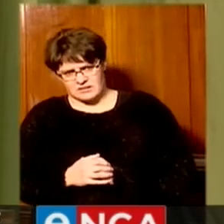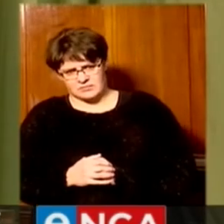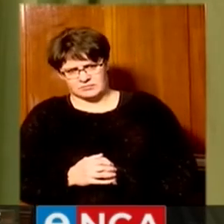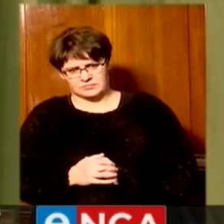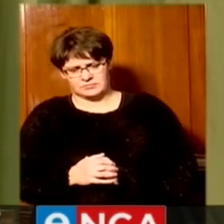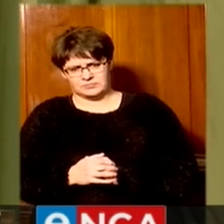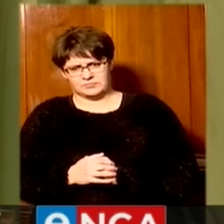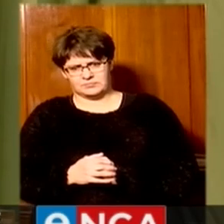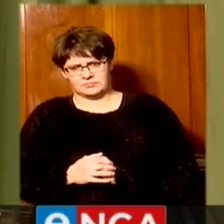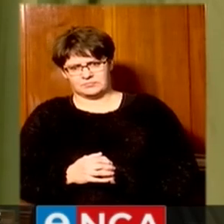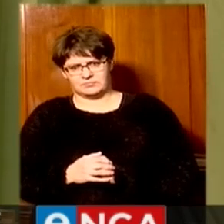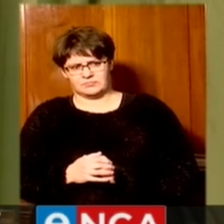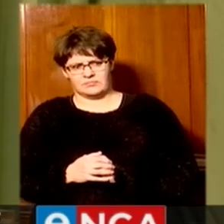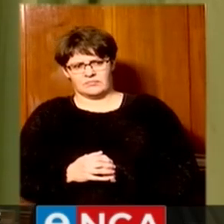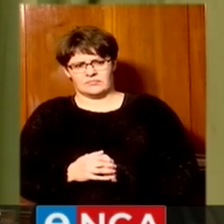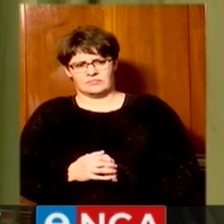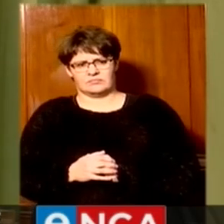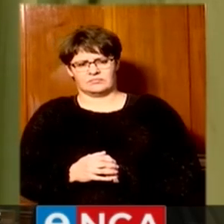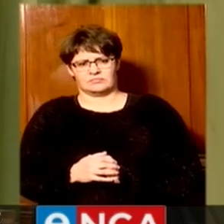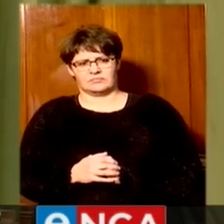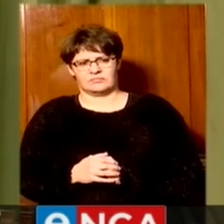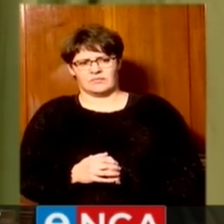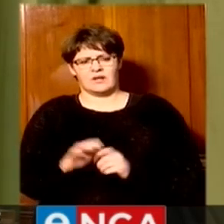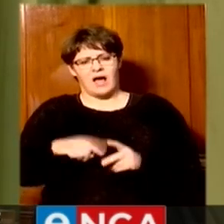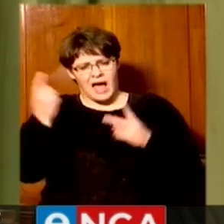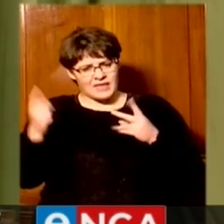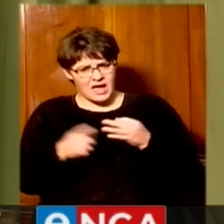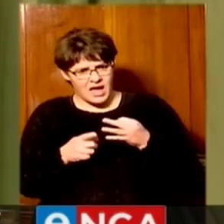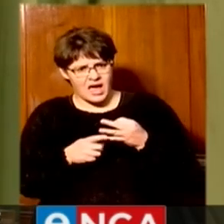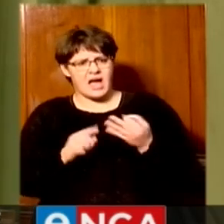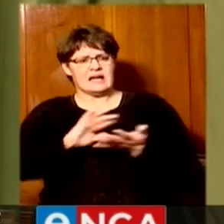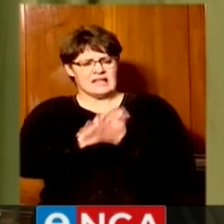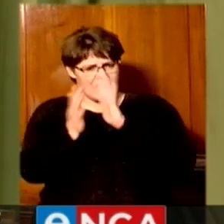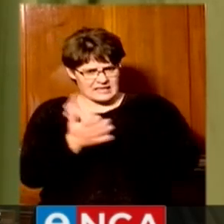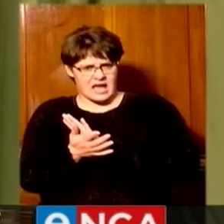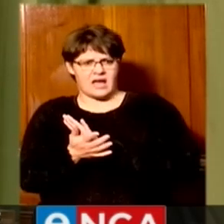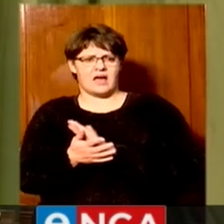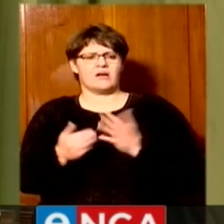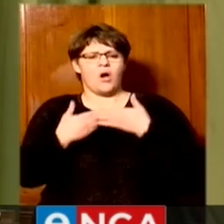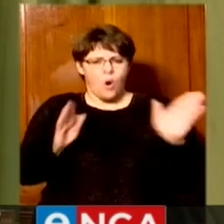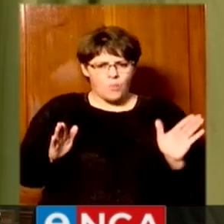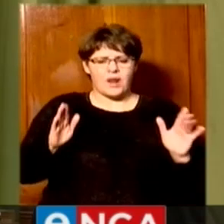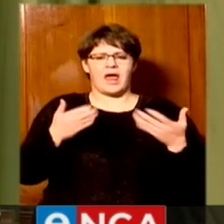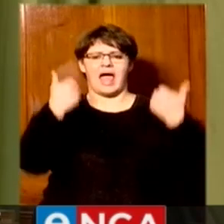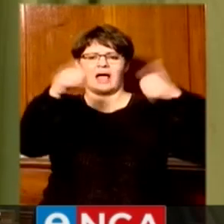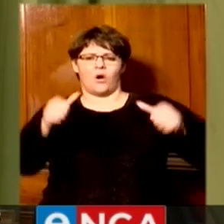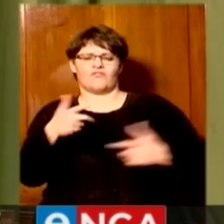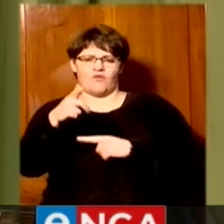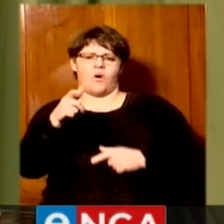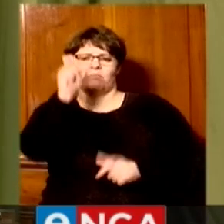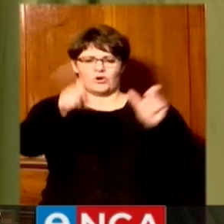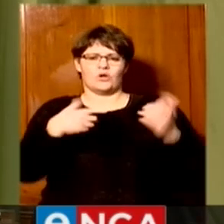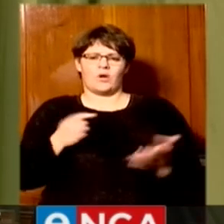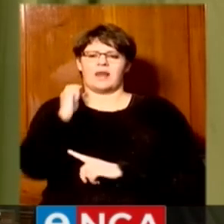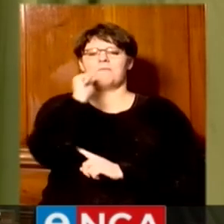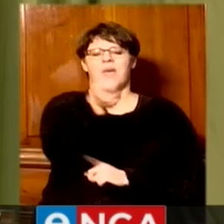u350. Okunye ke futhi isasa yacela iposi to open accounts for clients to enable payments